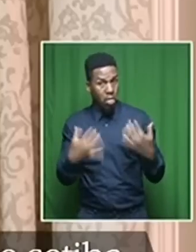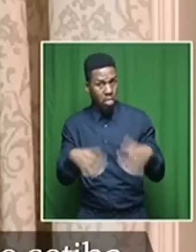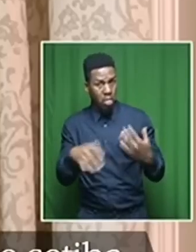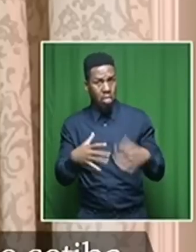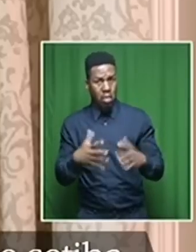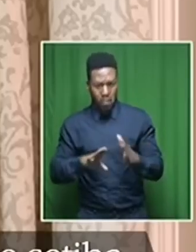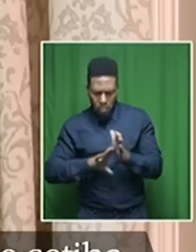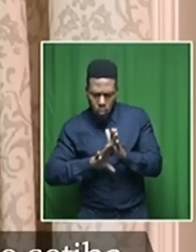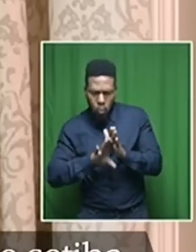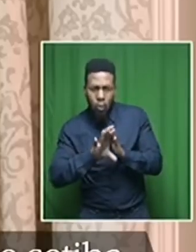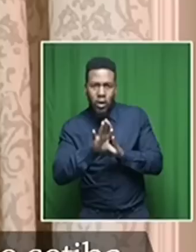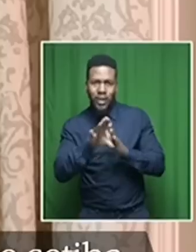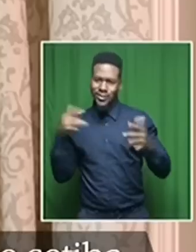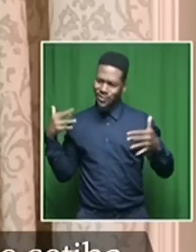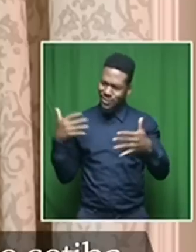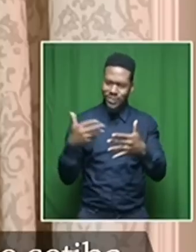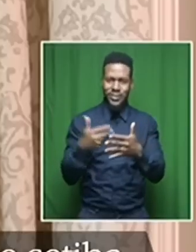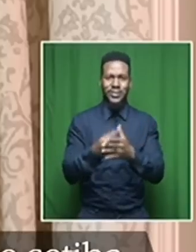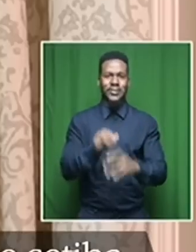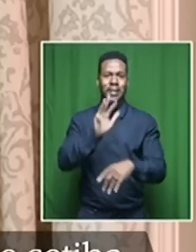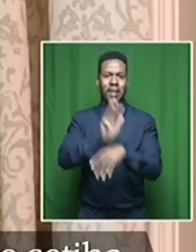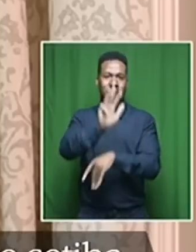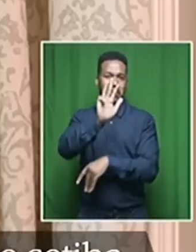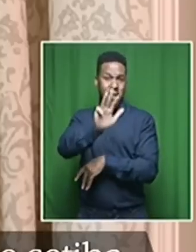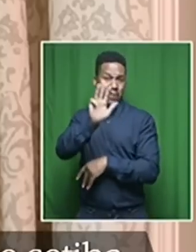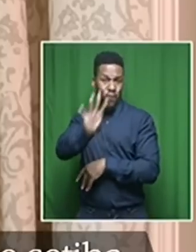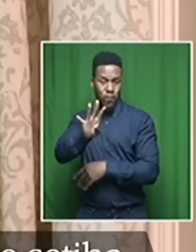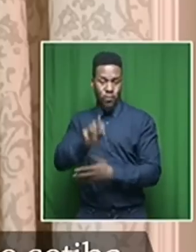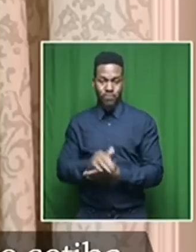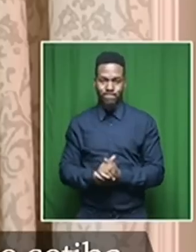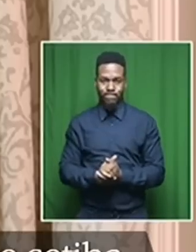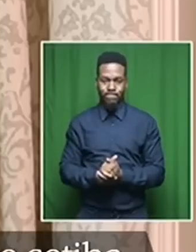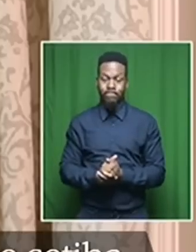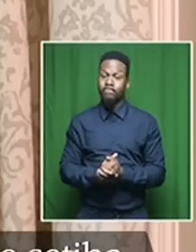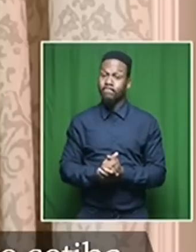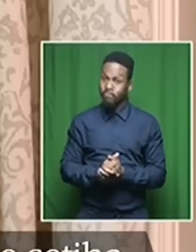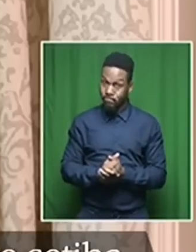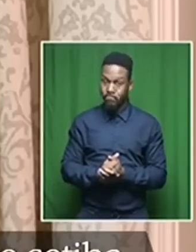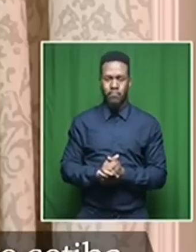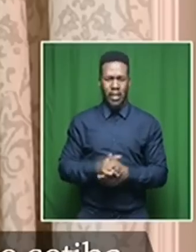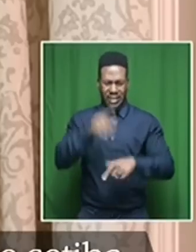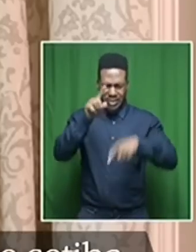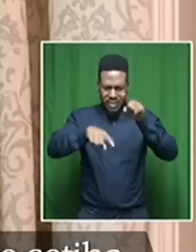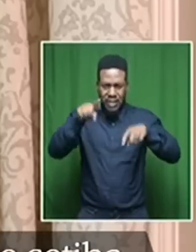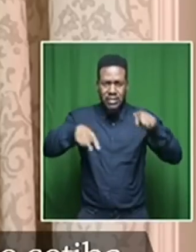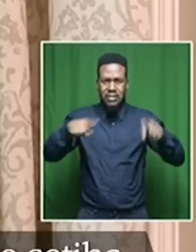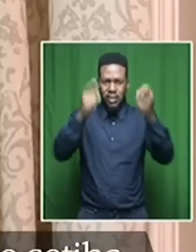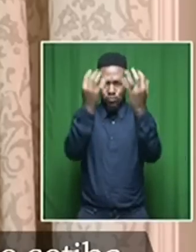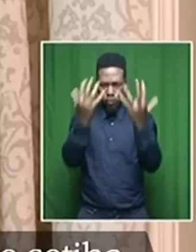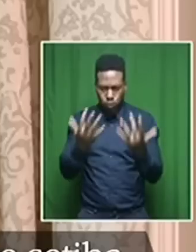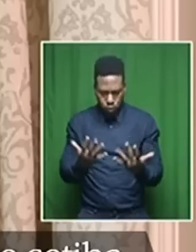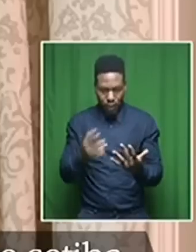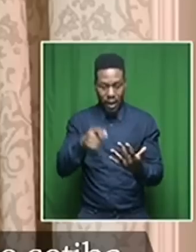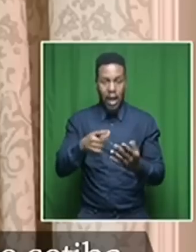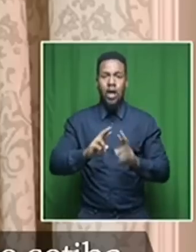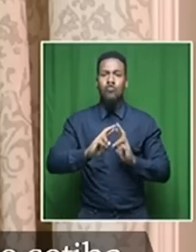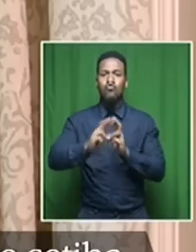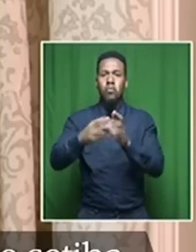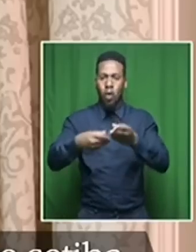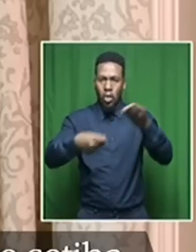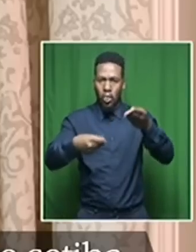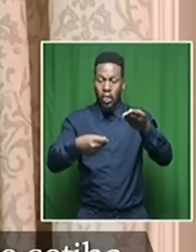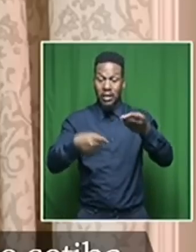since 1994. The findings of Census 2022, which were released earlier this